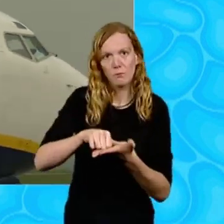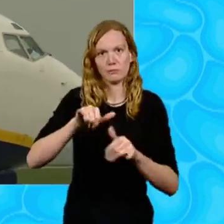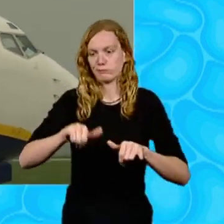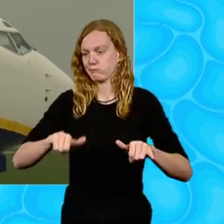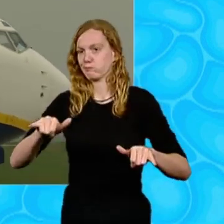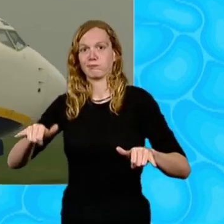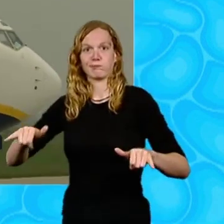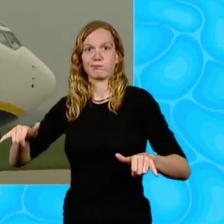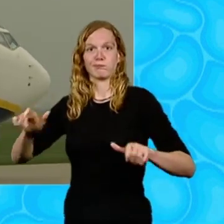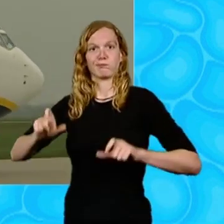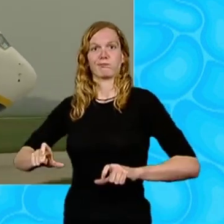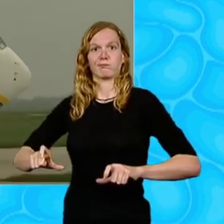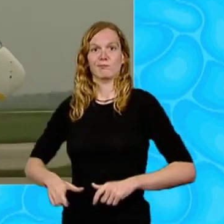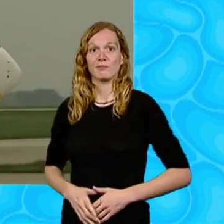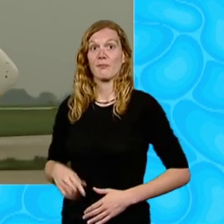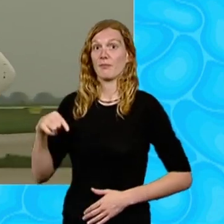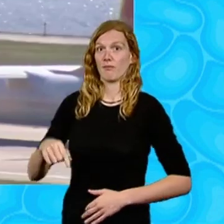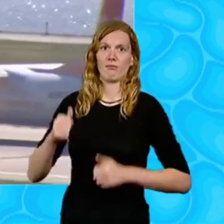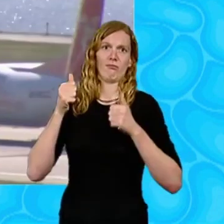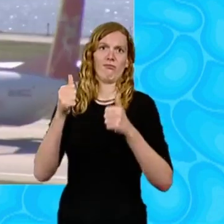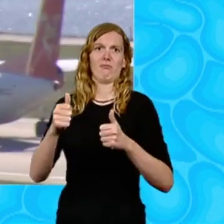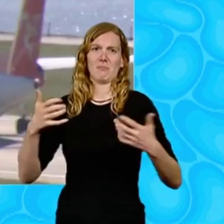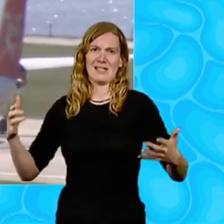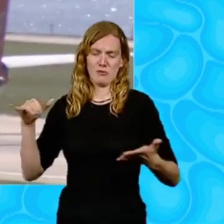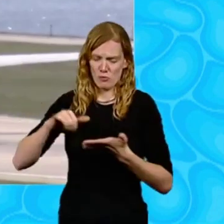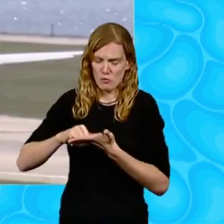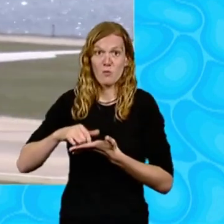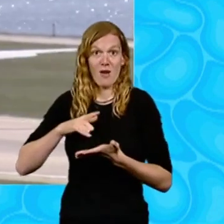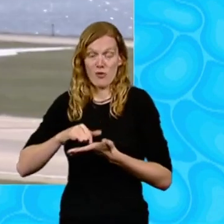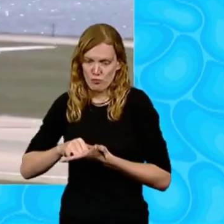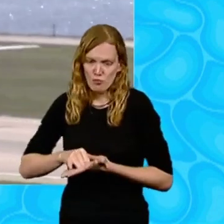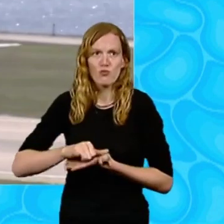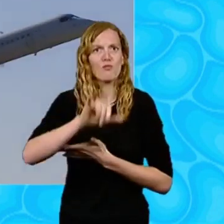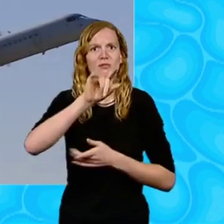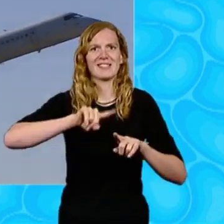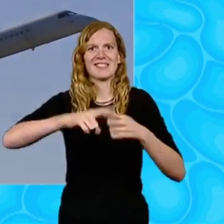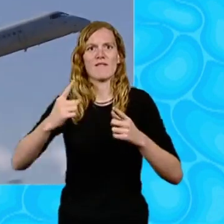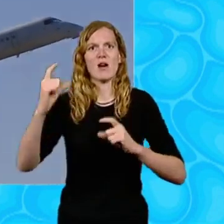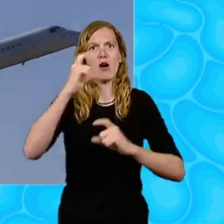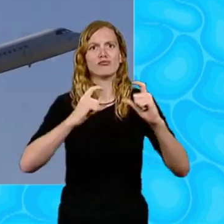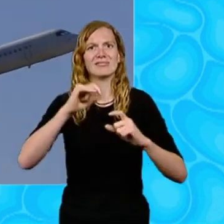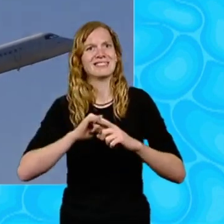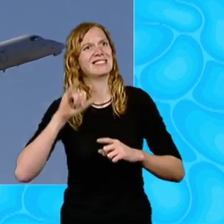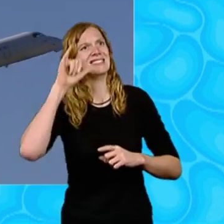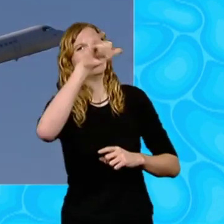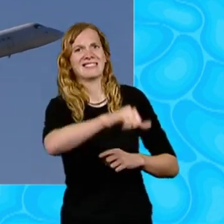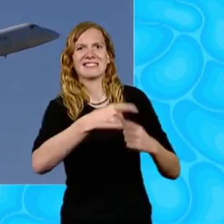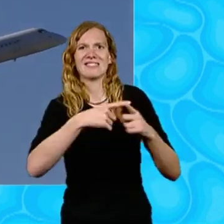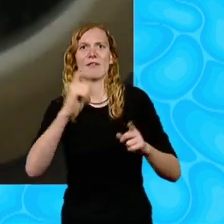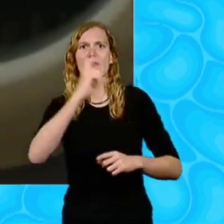Great big planes that fly to other countries. Small planes for shorter journeys, planes with